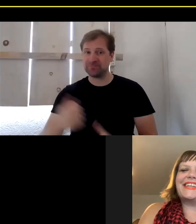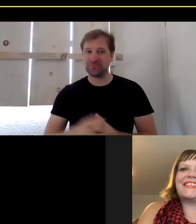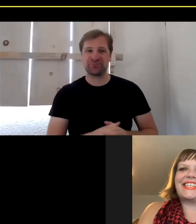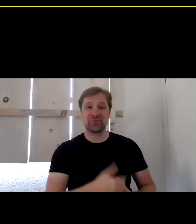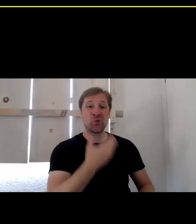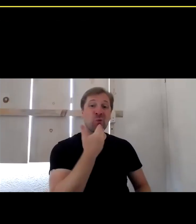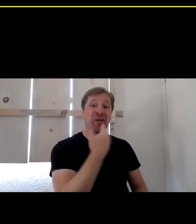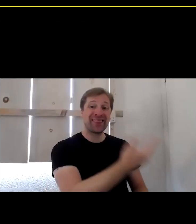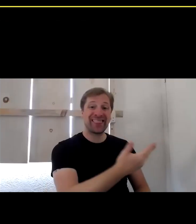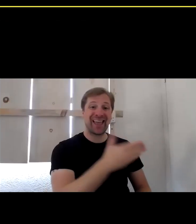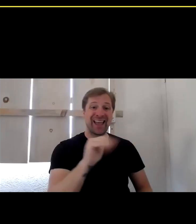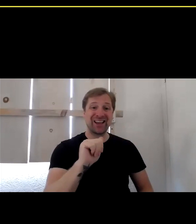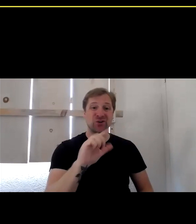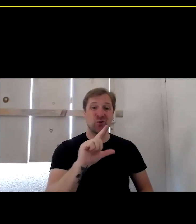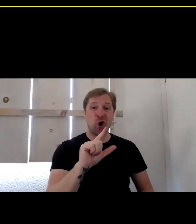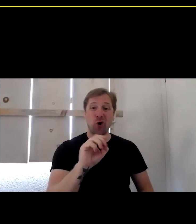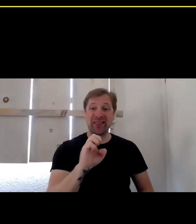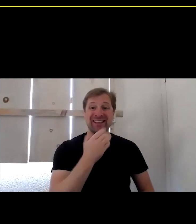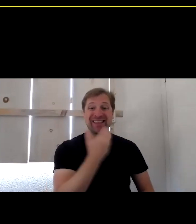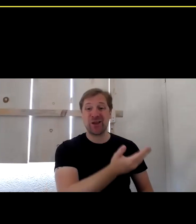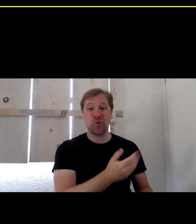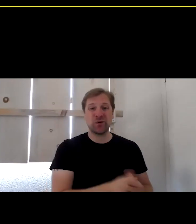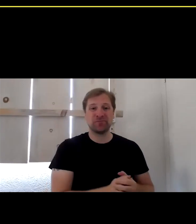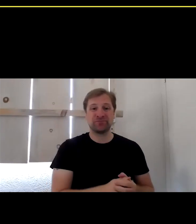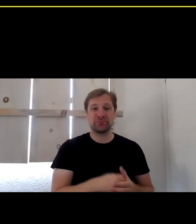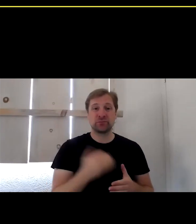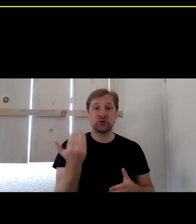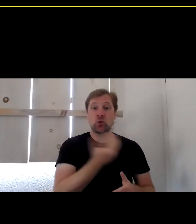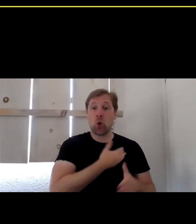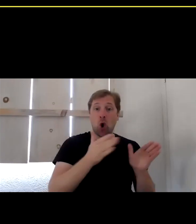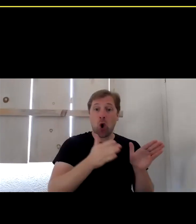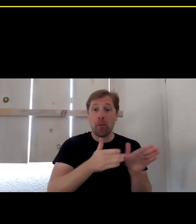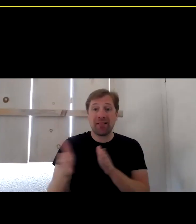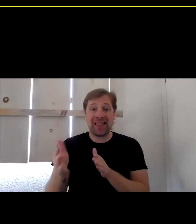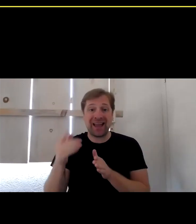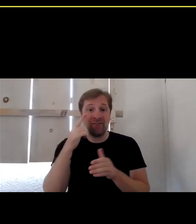Thank you, Arlene. So our plan for distance